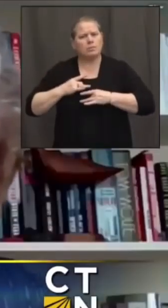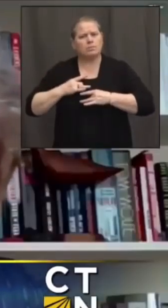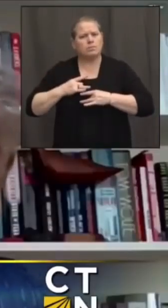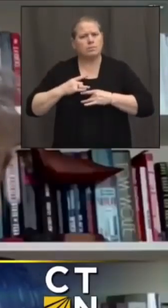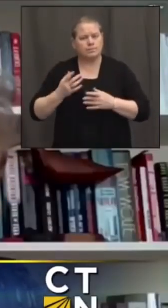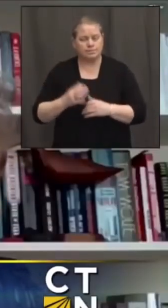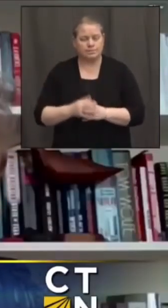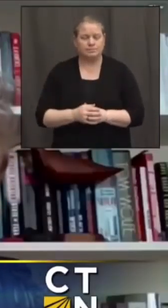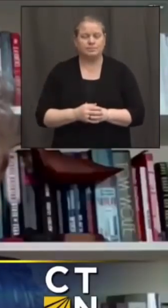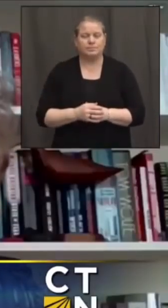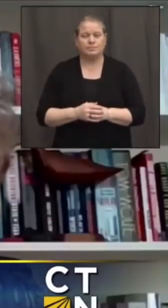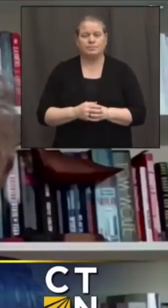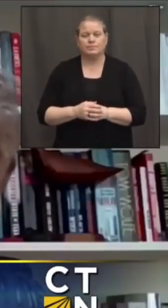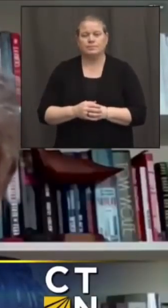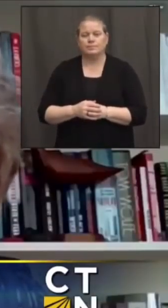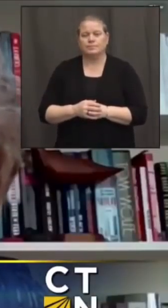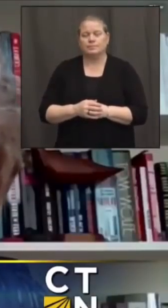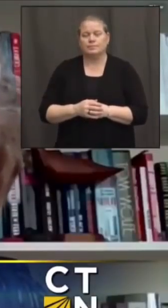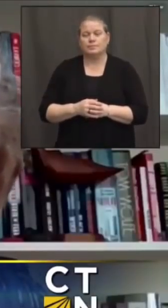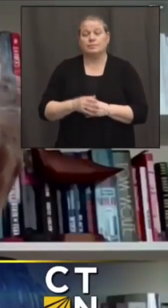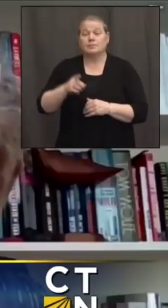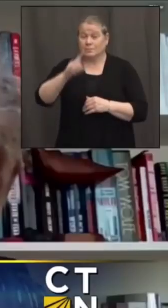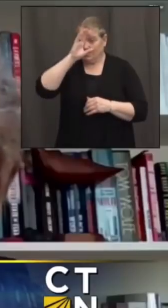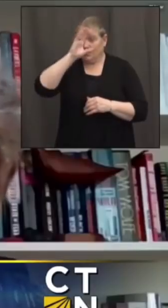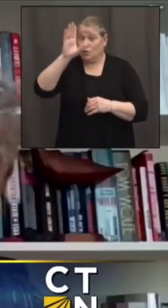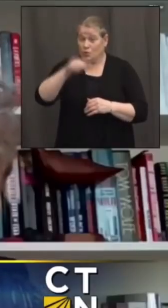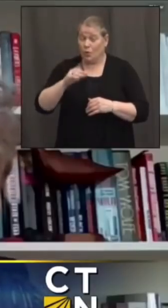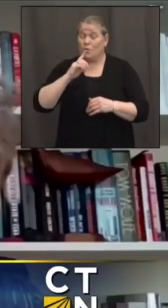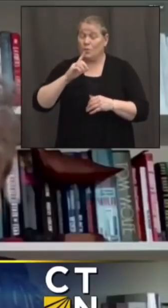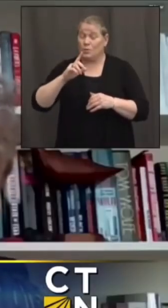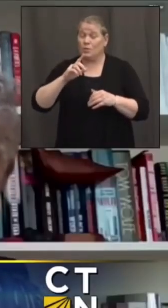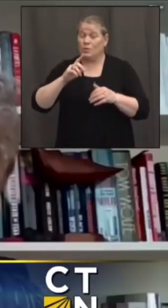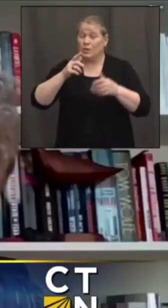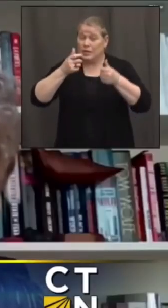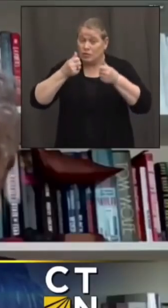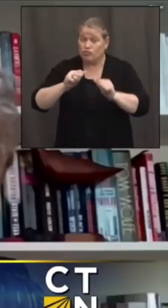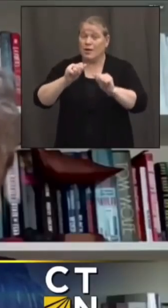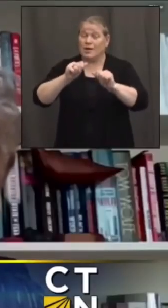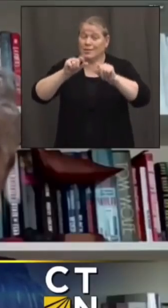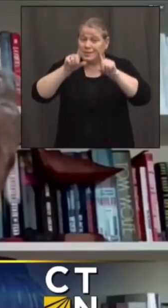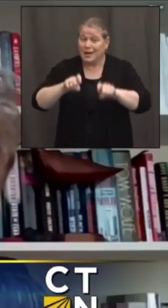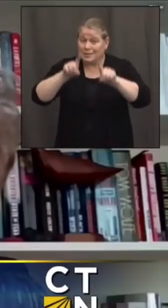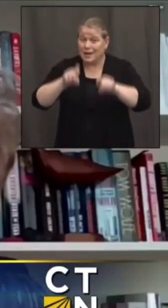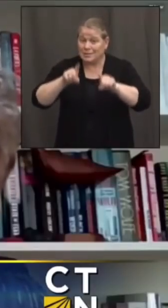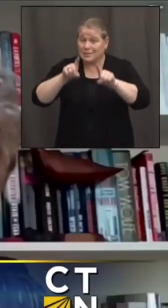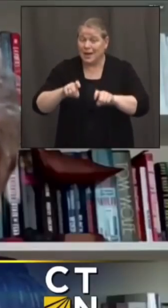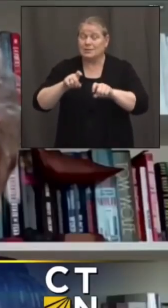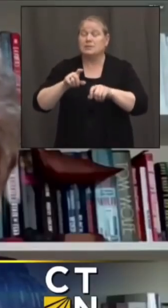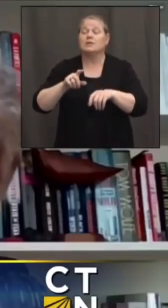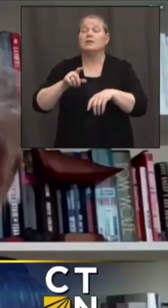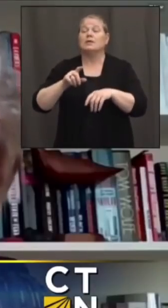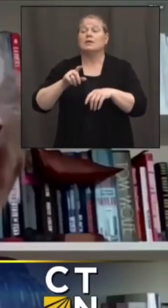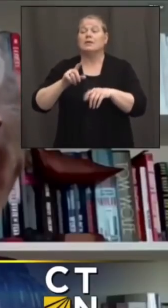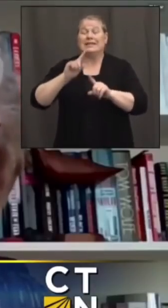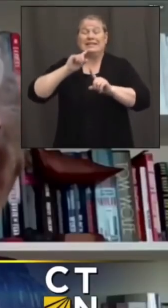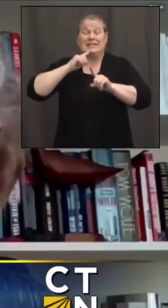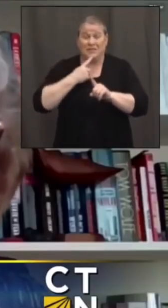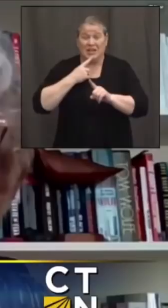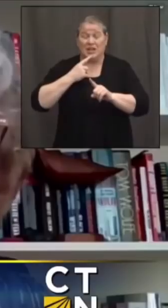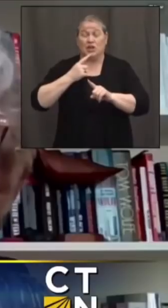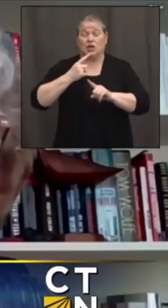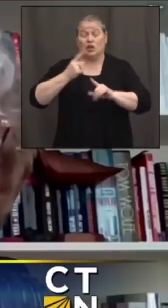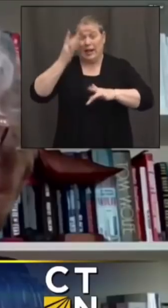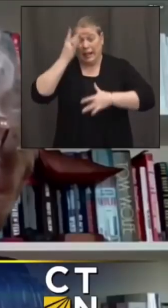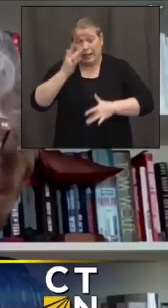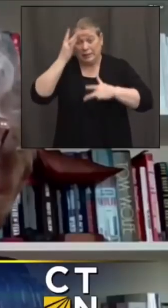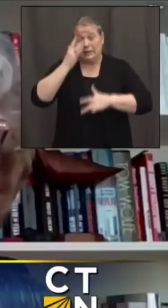these vaccines demonstrated that their efficacy in reducing severe illness and death was very, very high. So